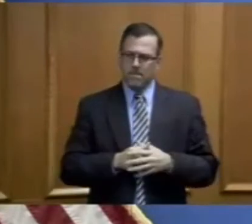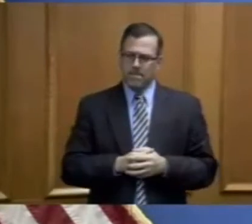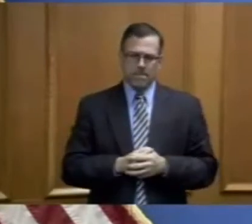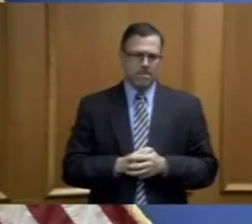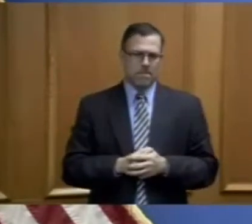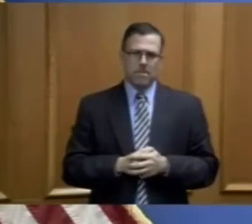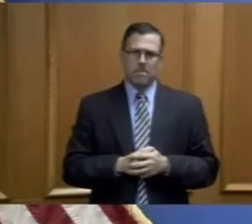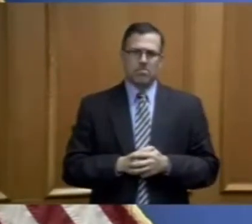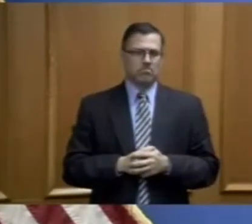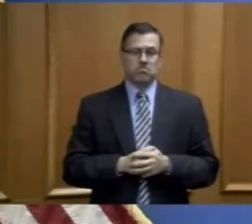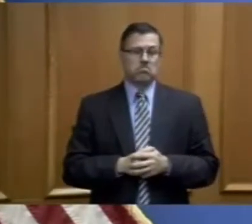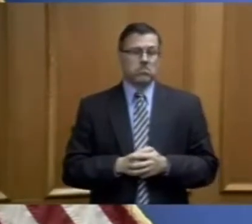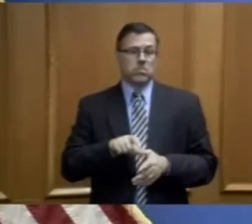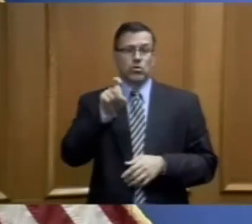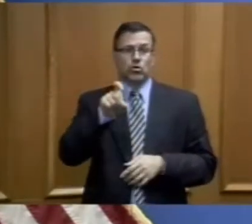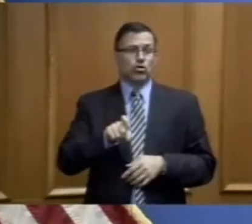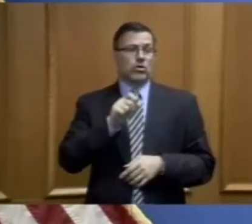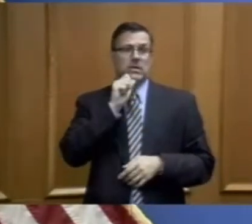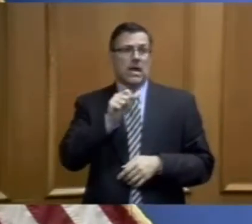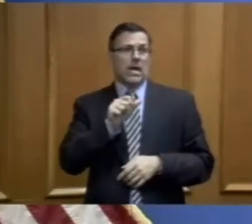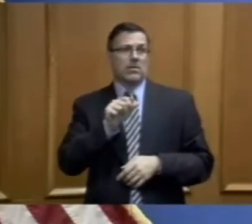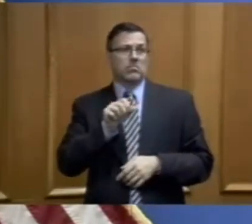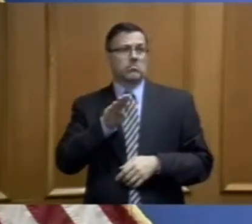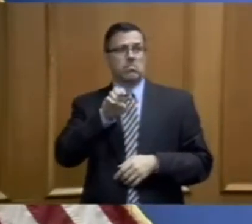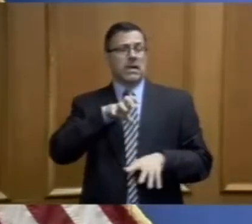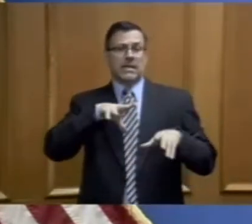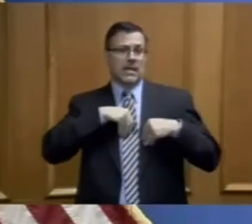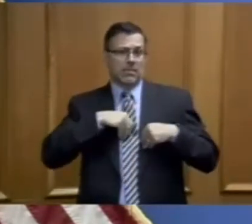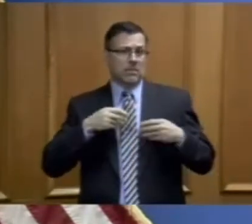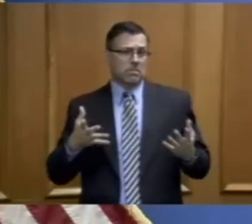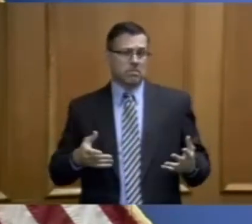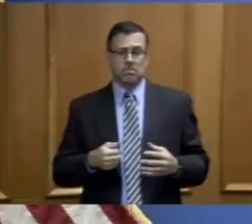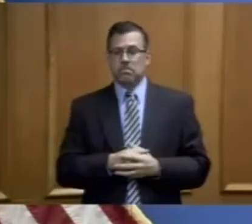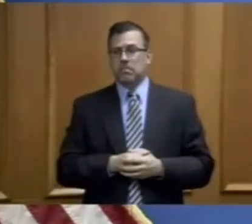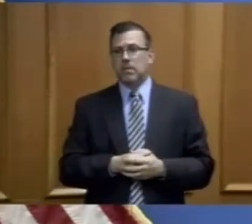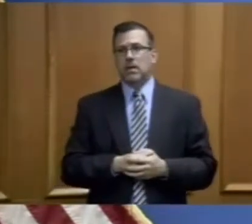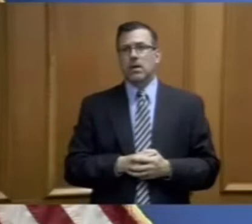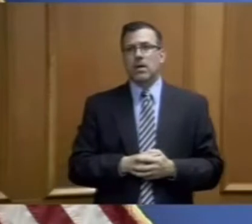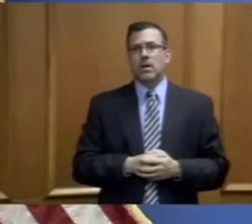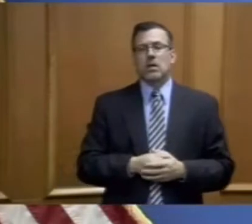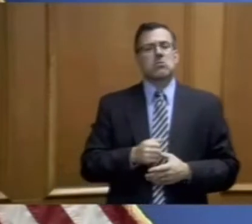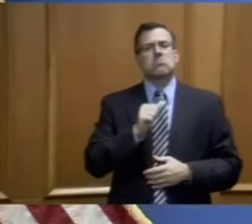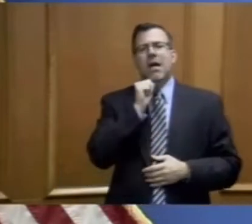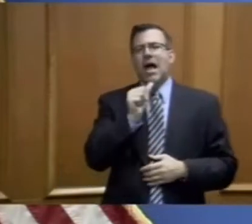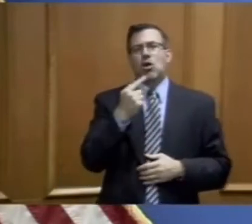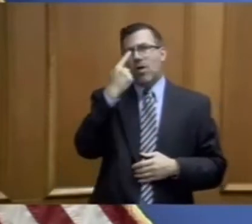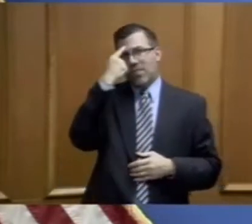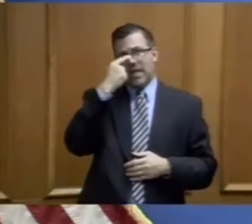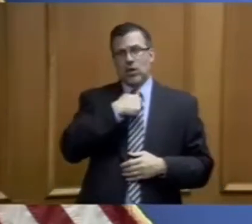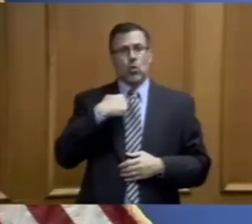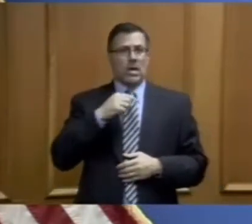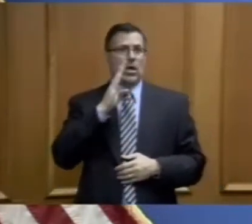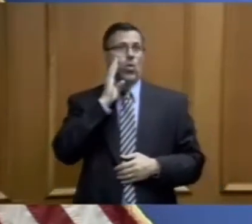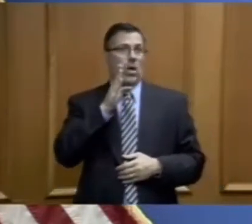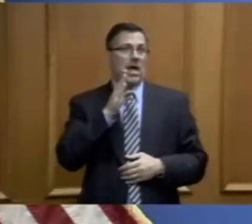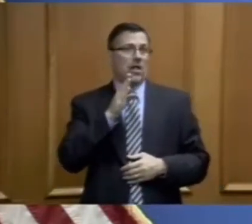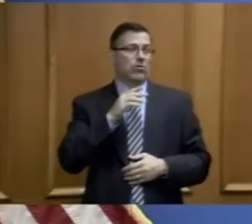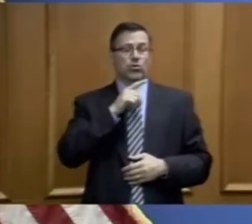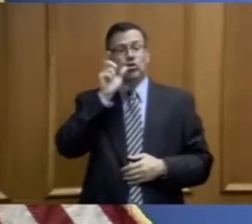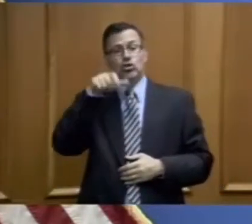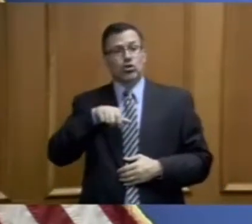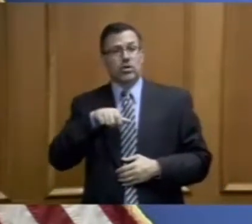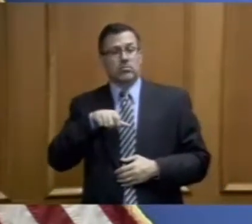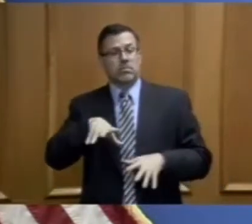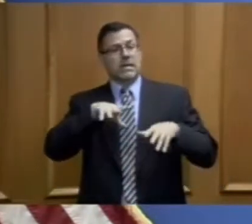it shouldn't be tolerated. And I don't believe that we should or will tolerate it in the days ahead. It's